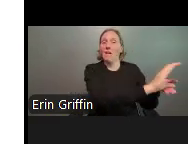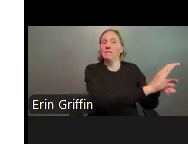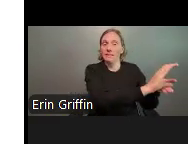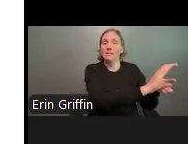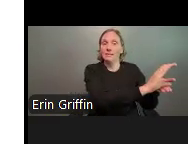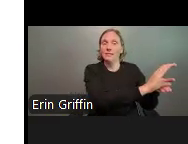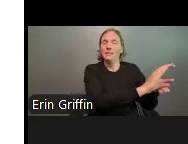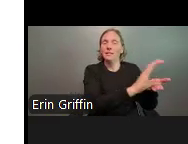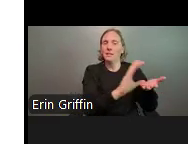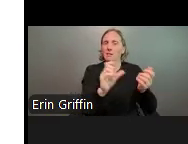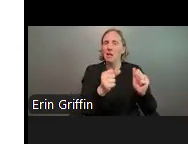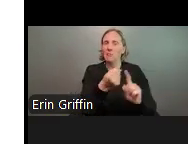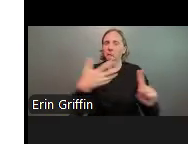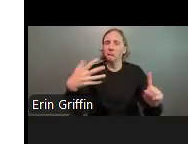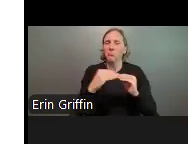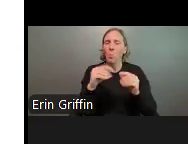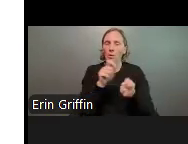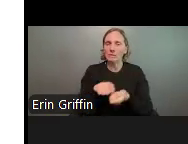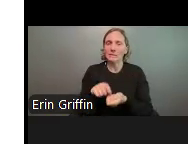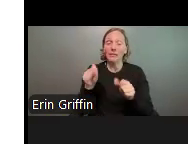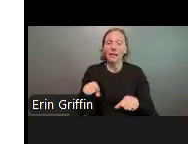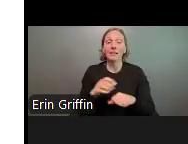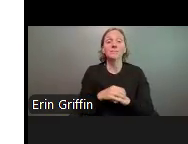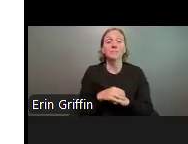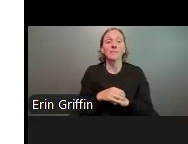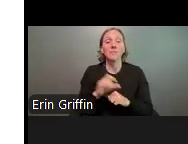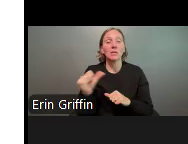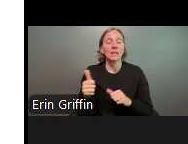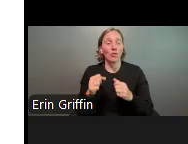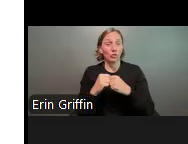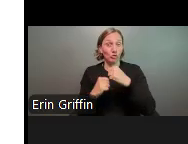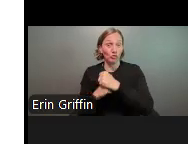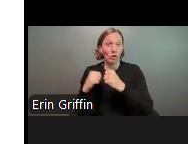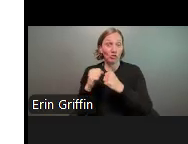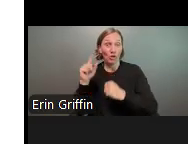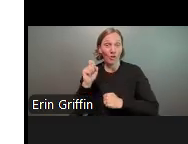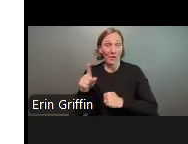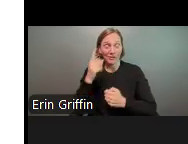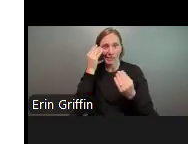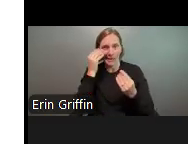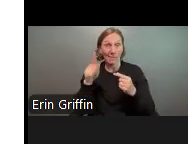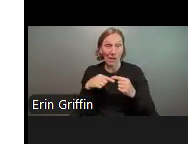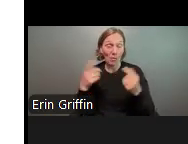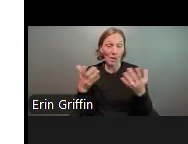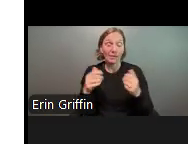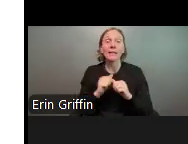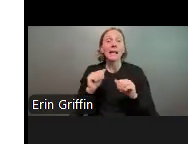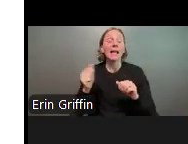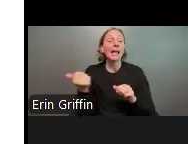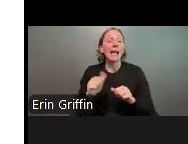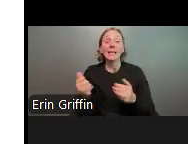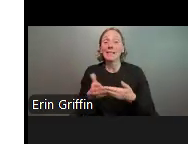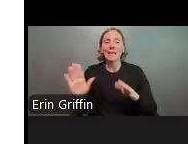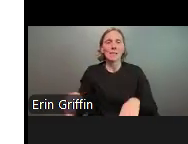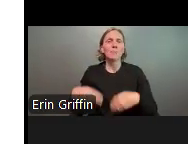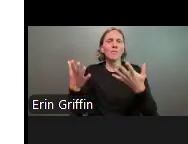a little bit more detail. But another general structural question to think about is anything that is provided through an allowance